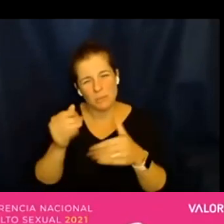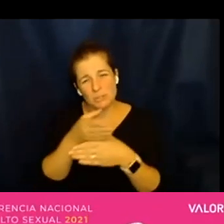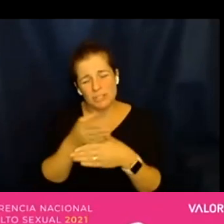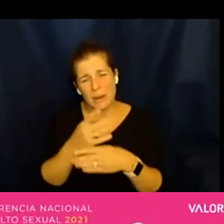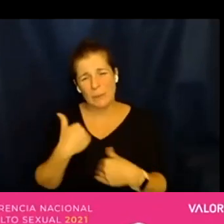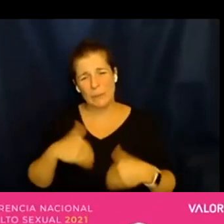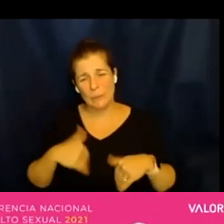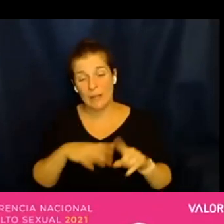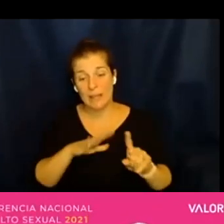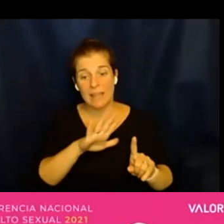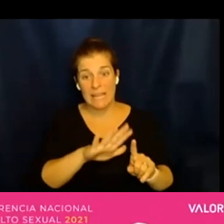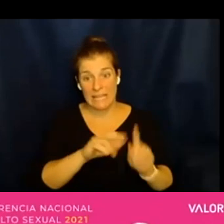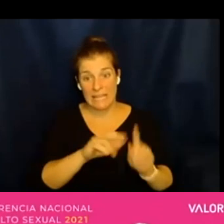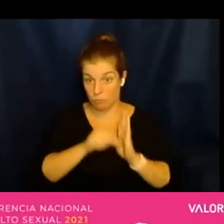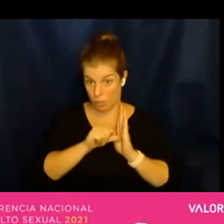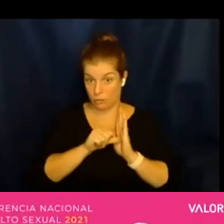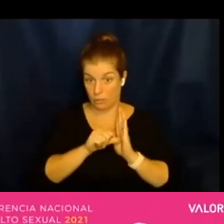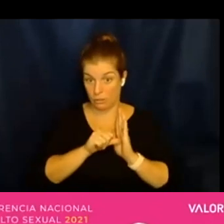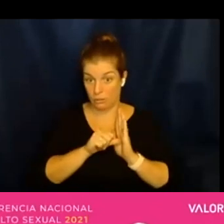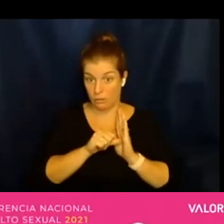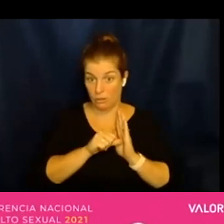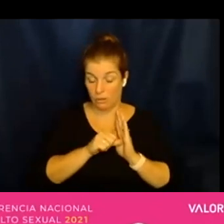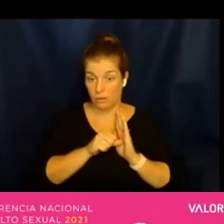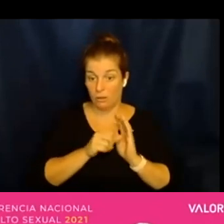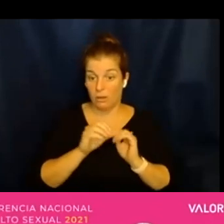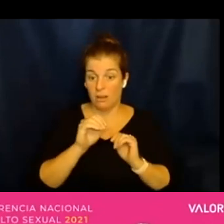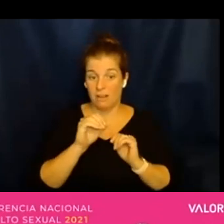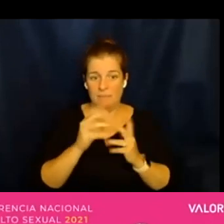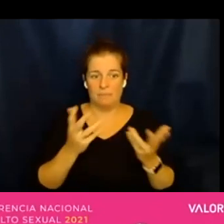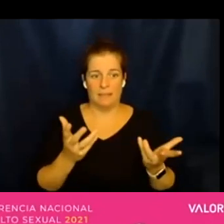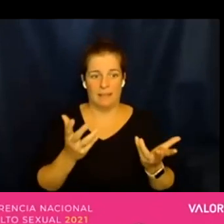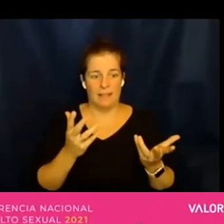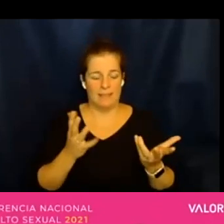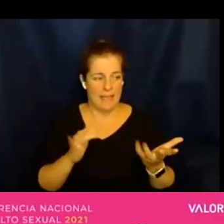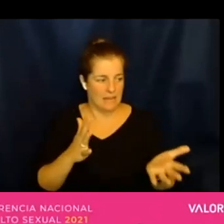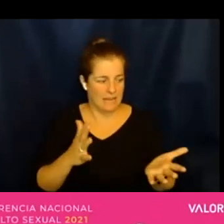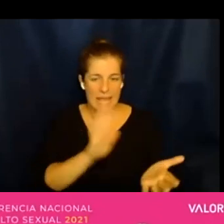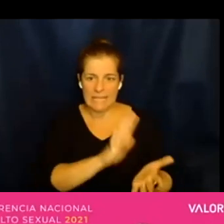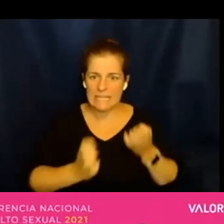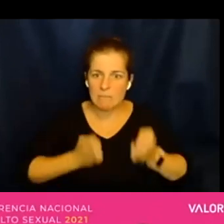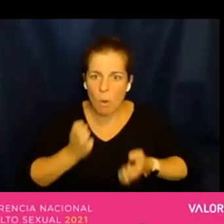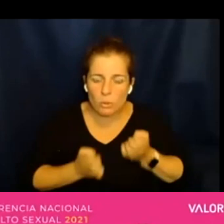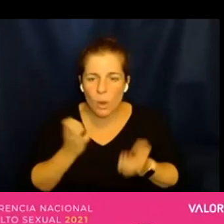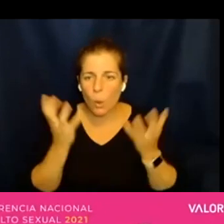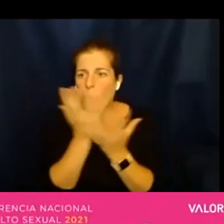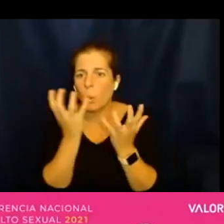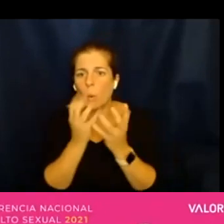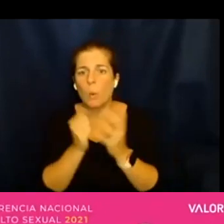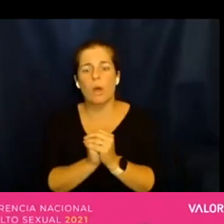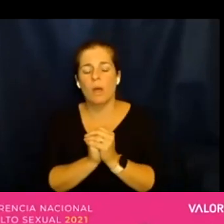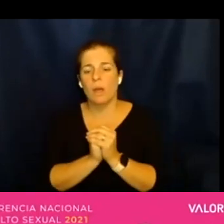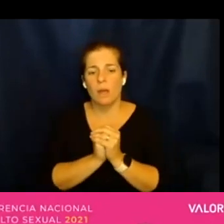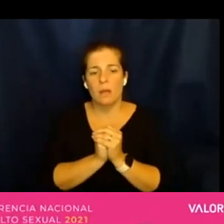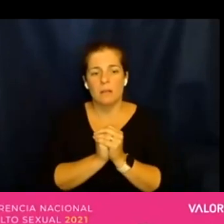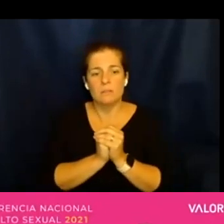was his impression that, or how strong and how emotional this is, that the doctor that I personally see,